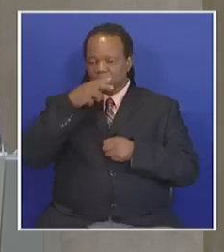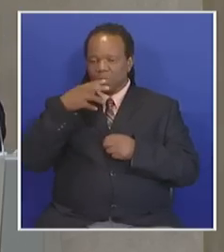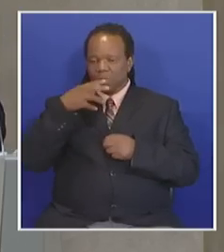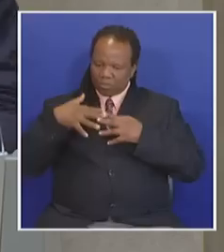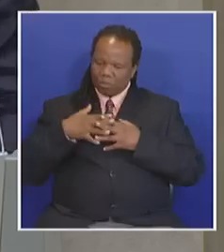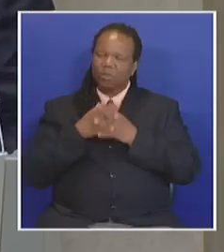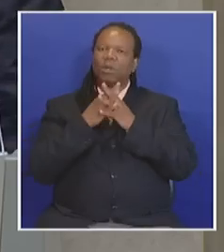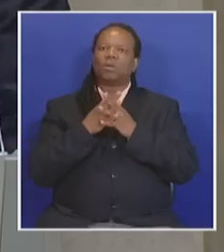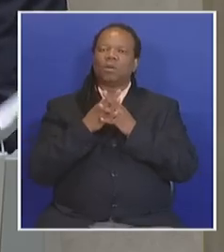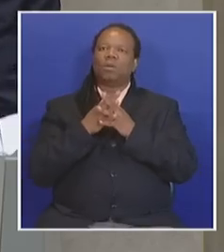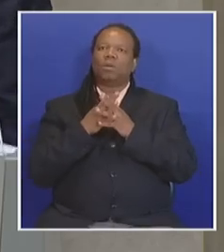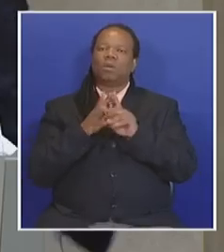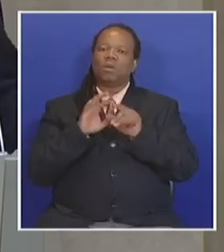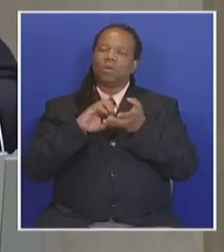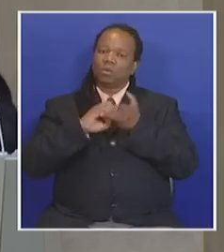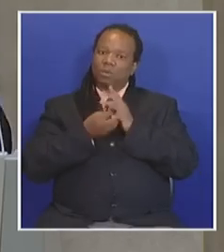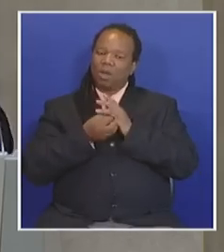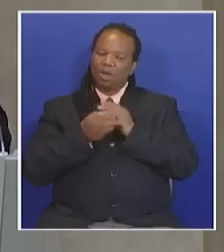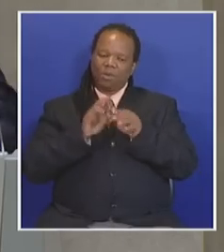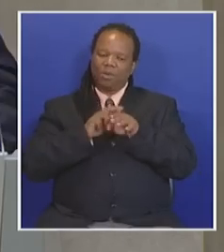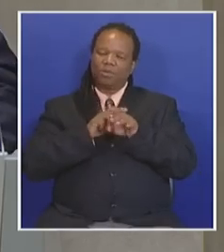re-emergence we call